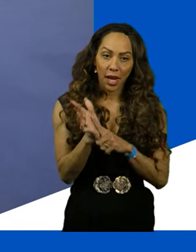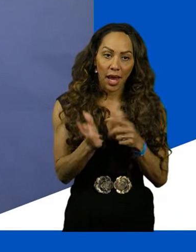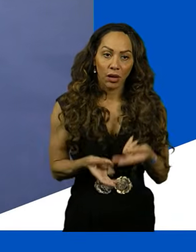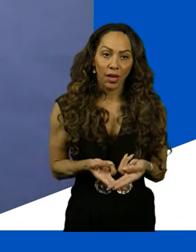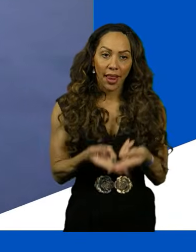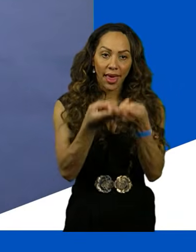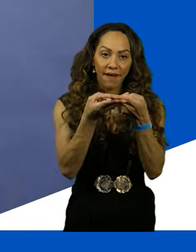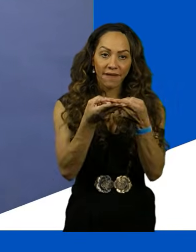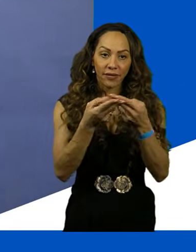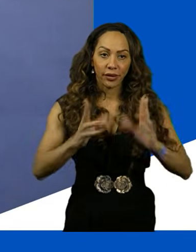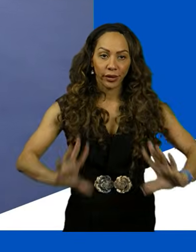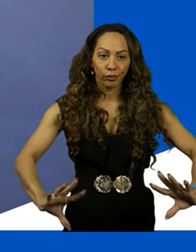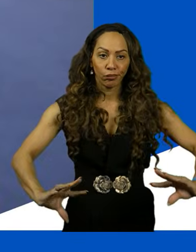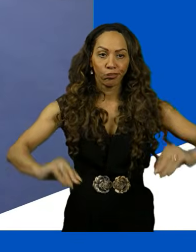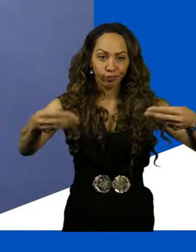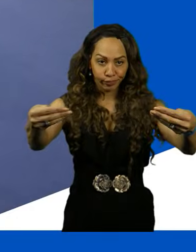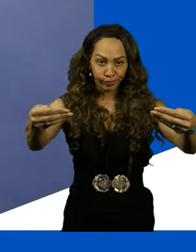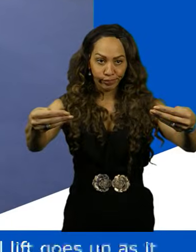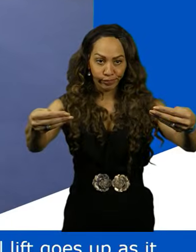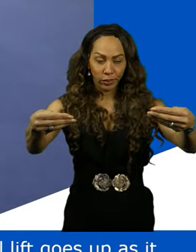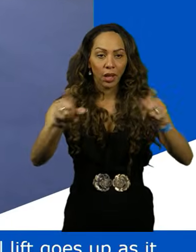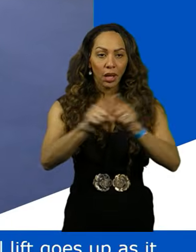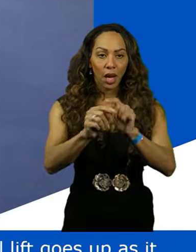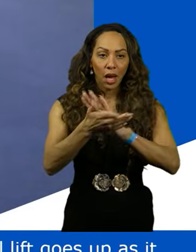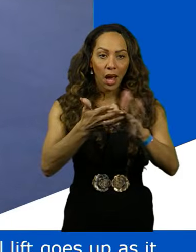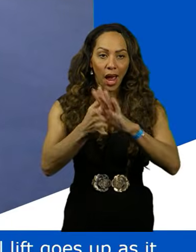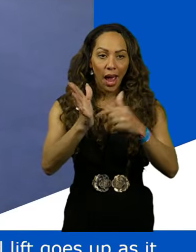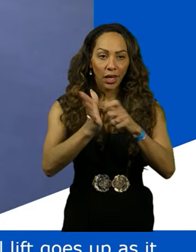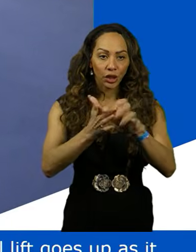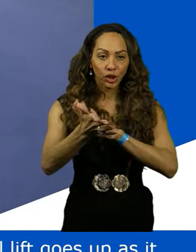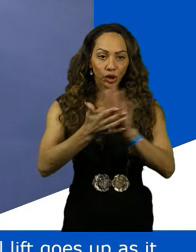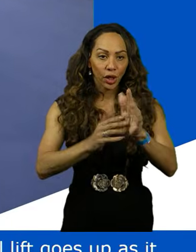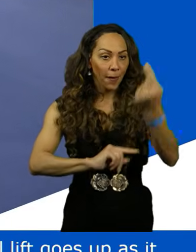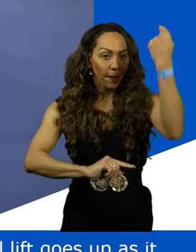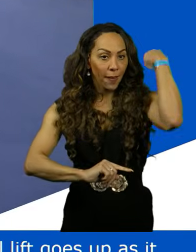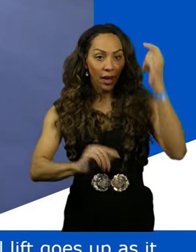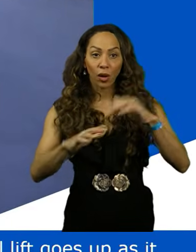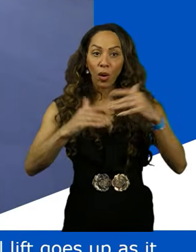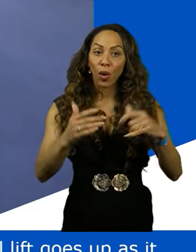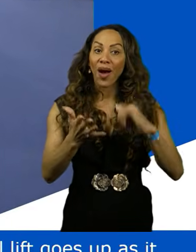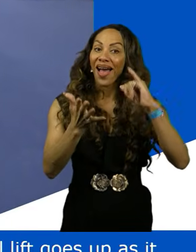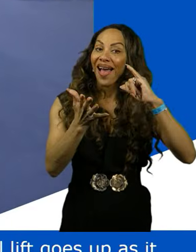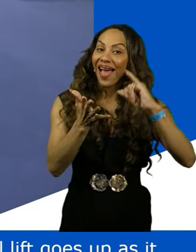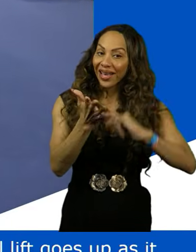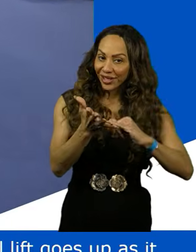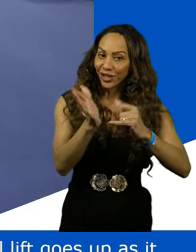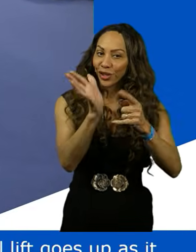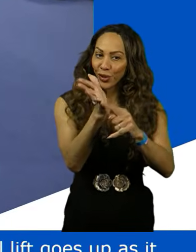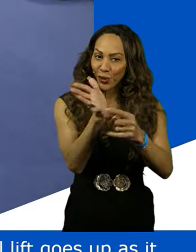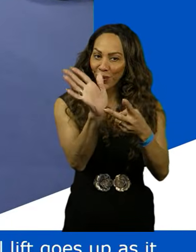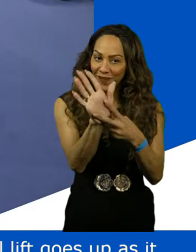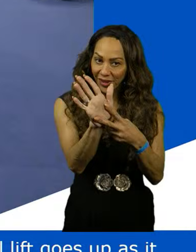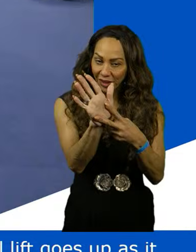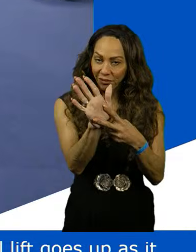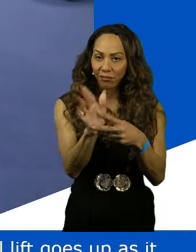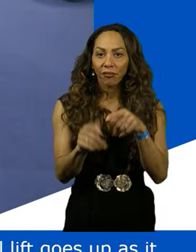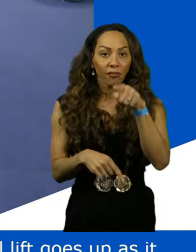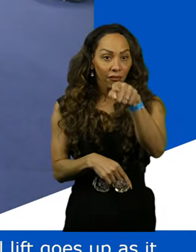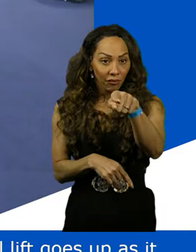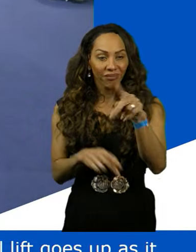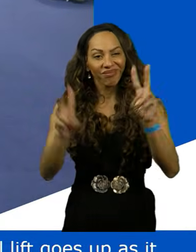in any estate car, hatchback, SUV. The ramp itself is an assisted